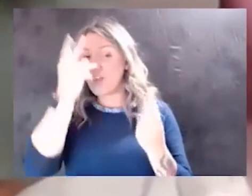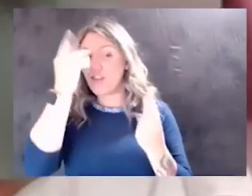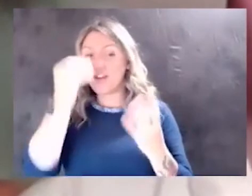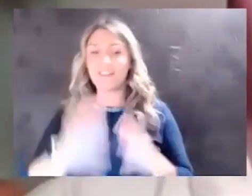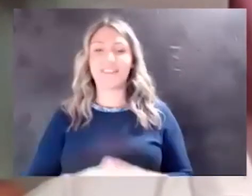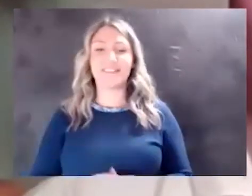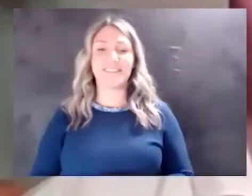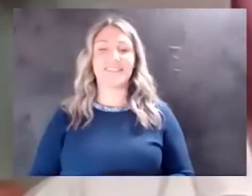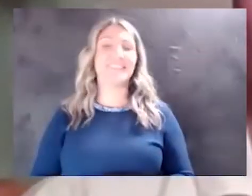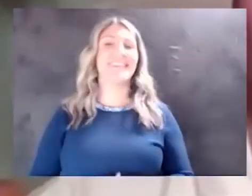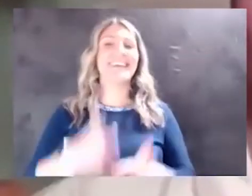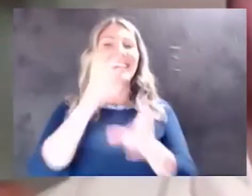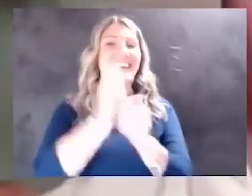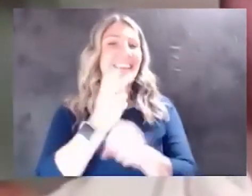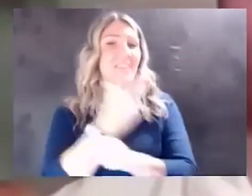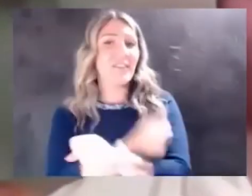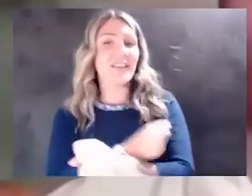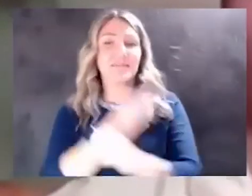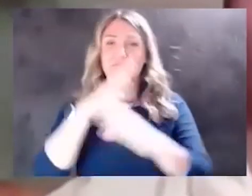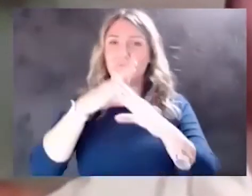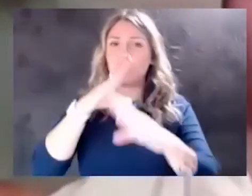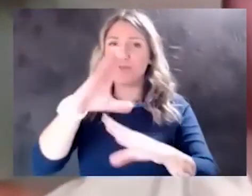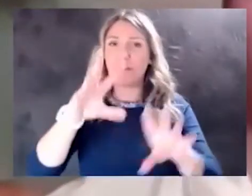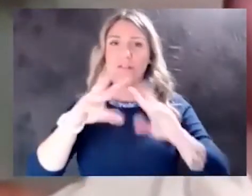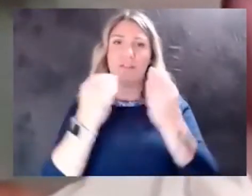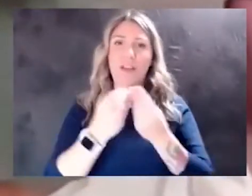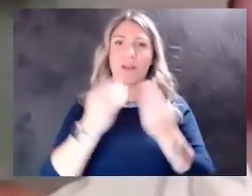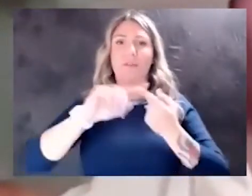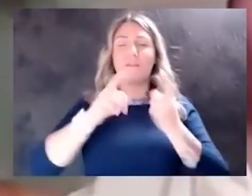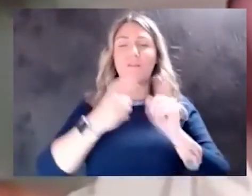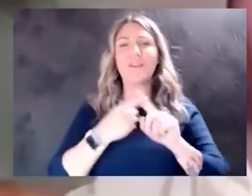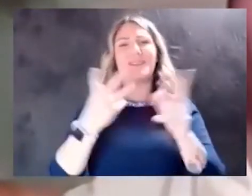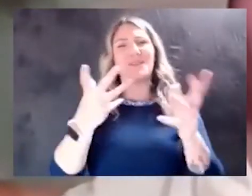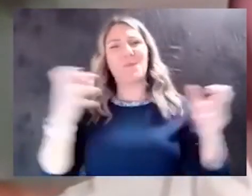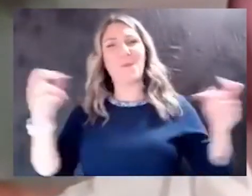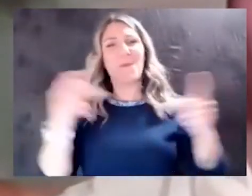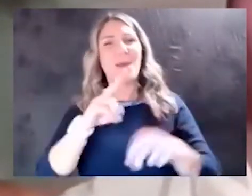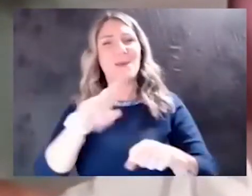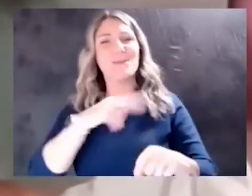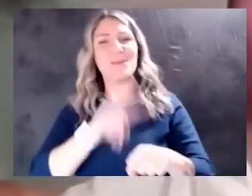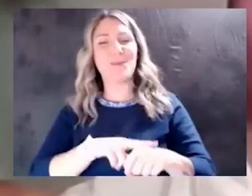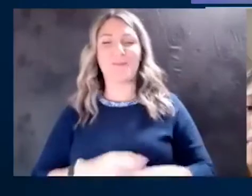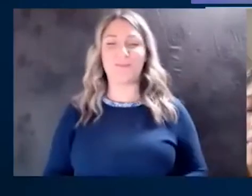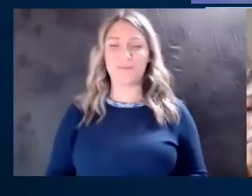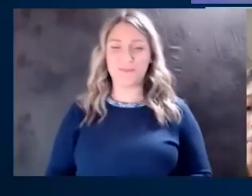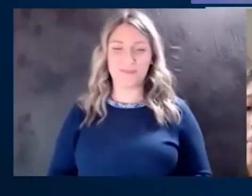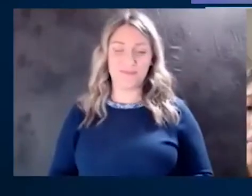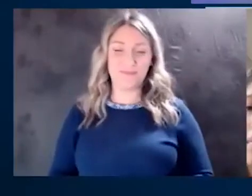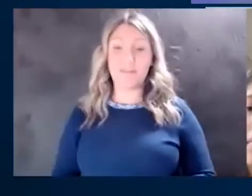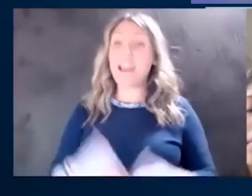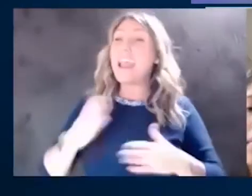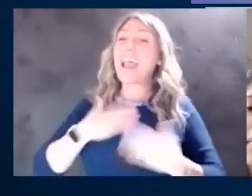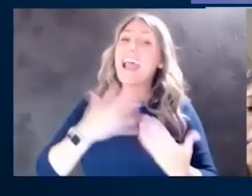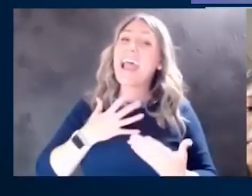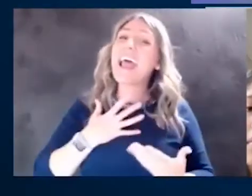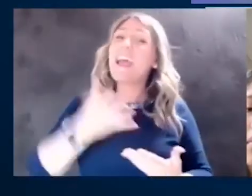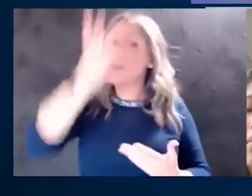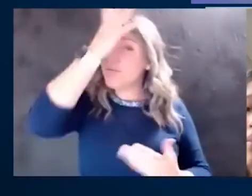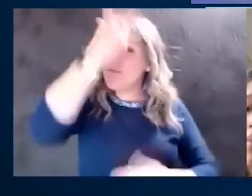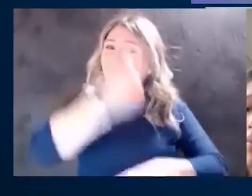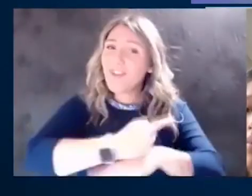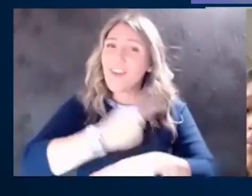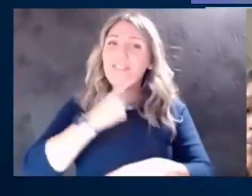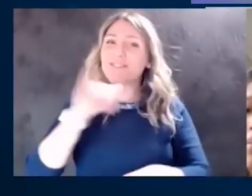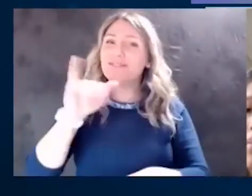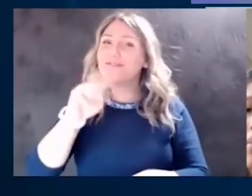Get the vaccine, protect your family and friends so we can get back to normal. All right. And happy Father's Day there to James. I even got it right